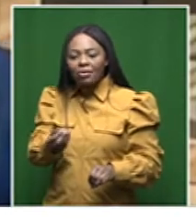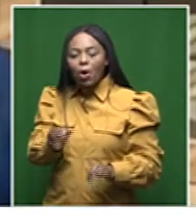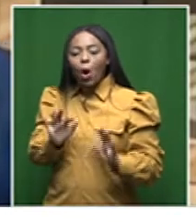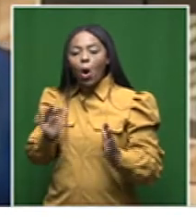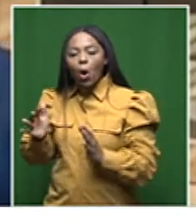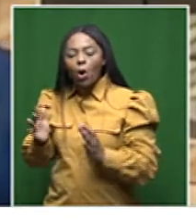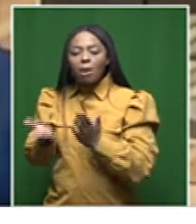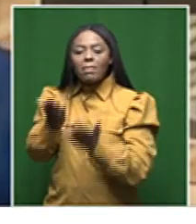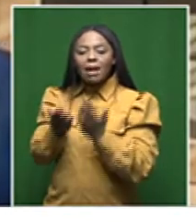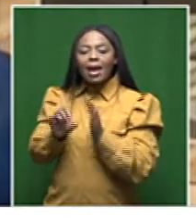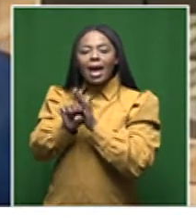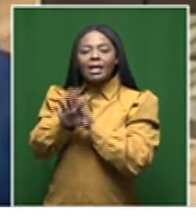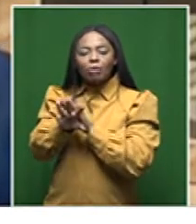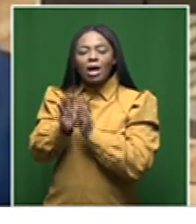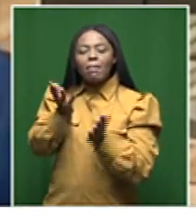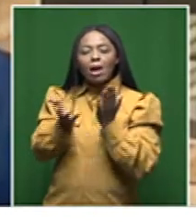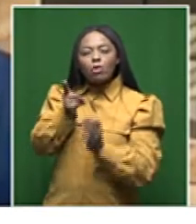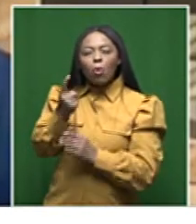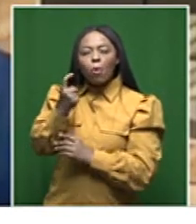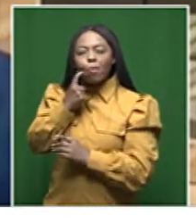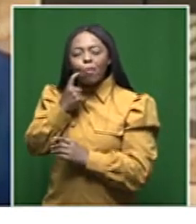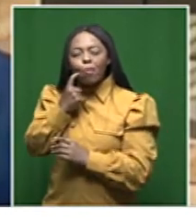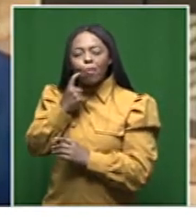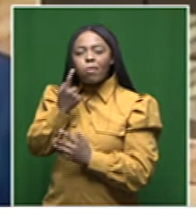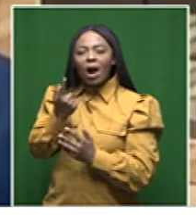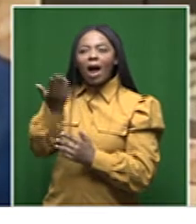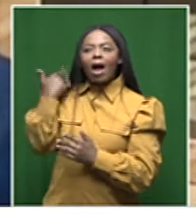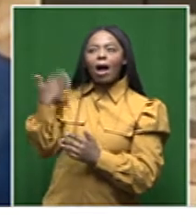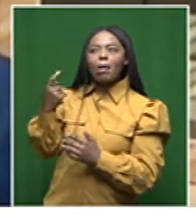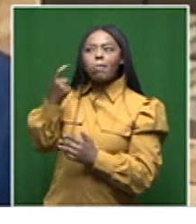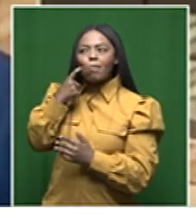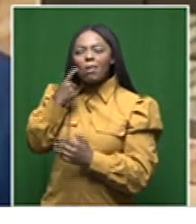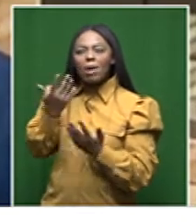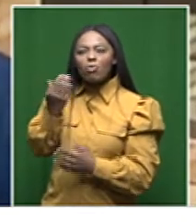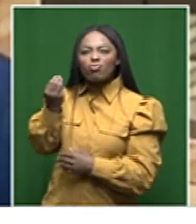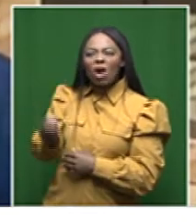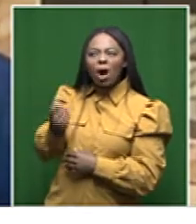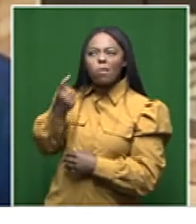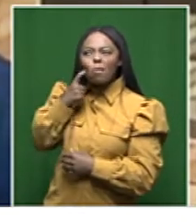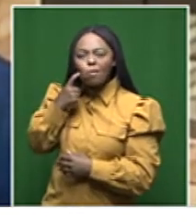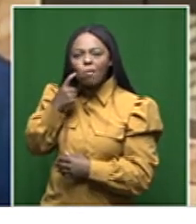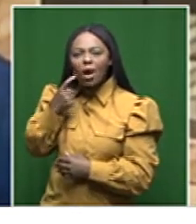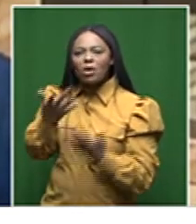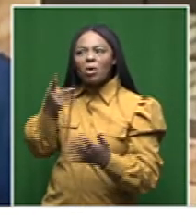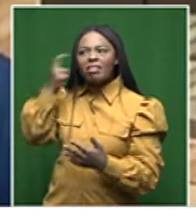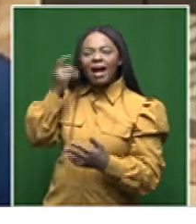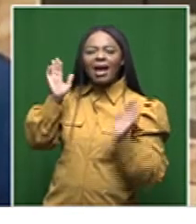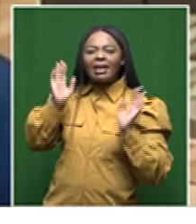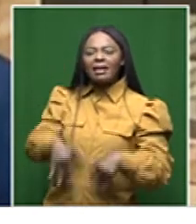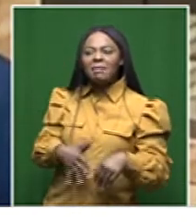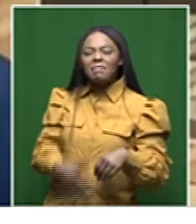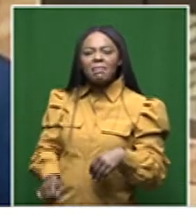some exposure of being pregnant, and at that time it wasn't the right time, and you resorted to an adoption.